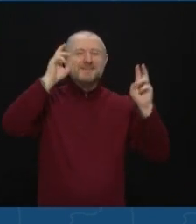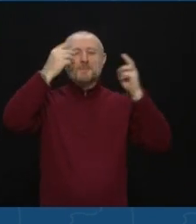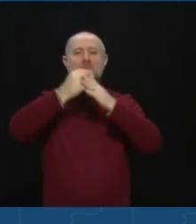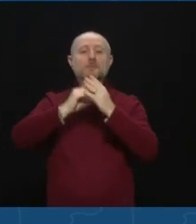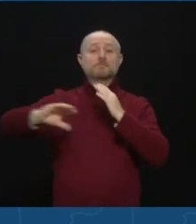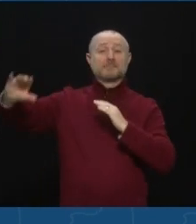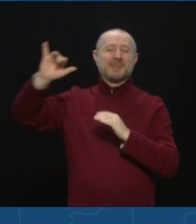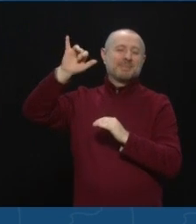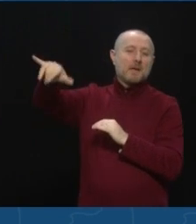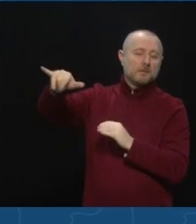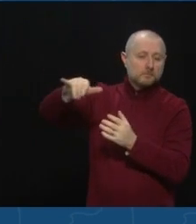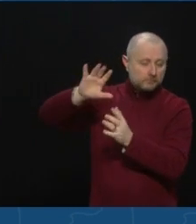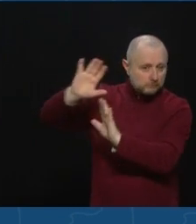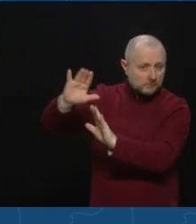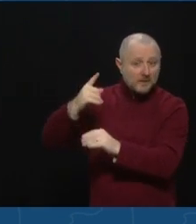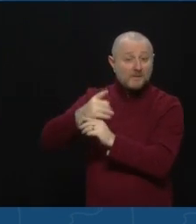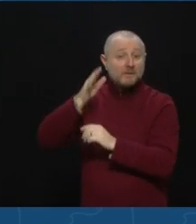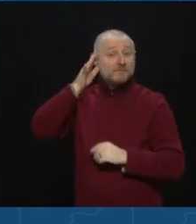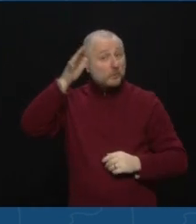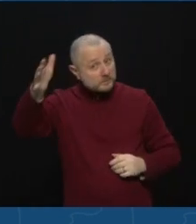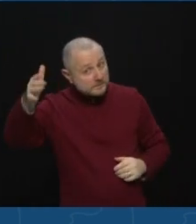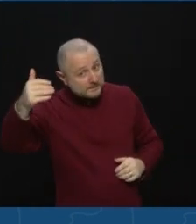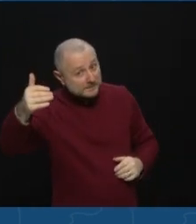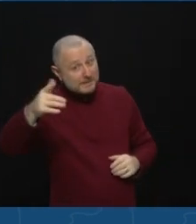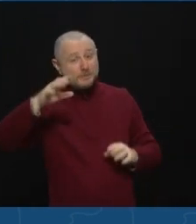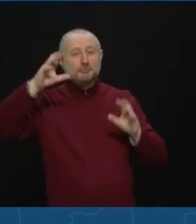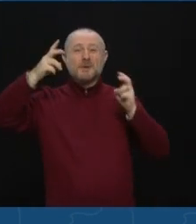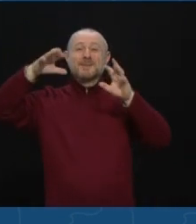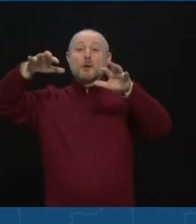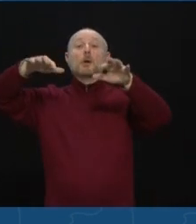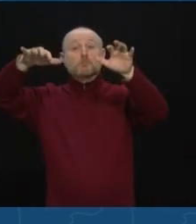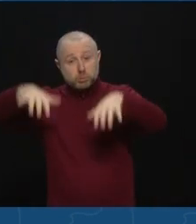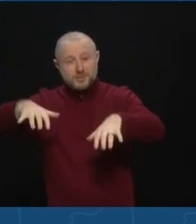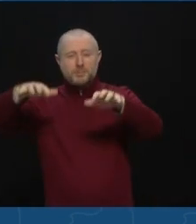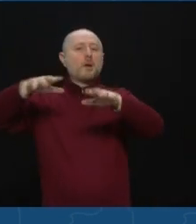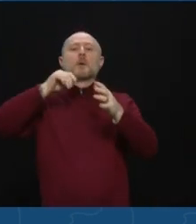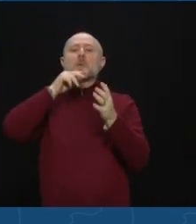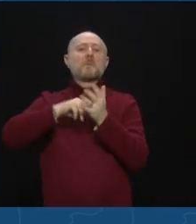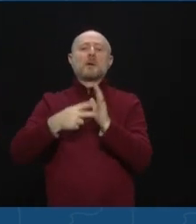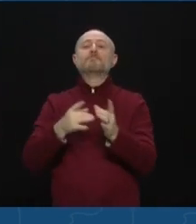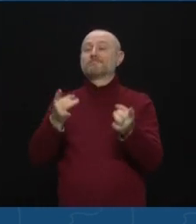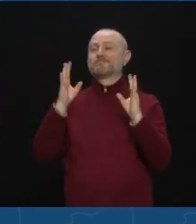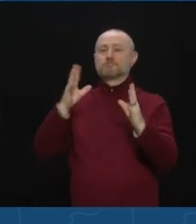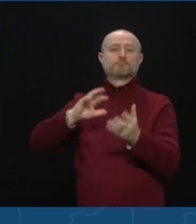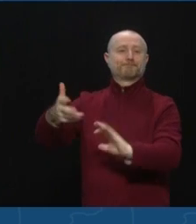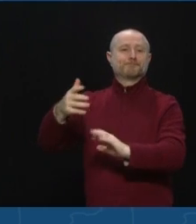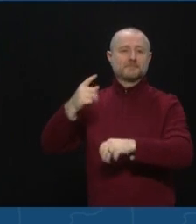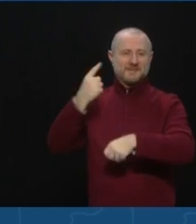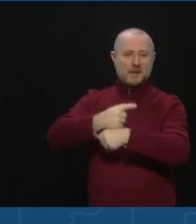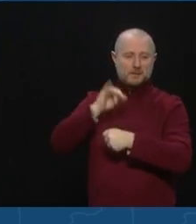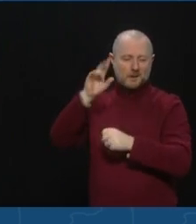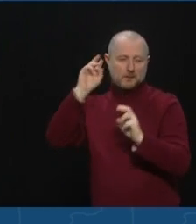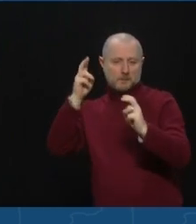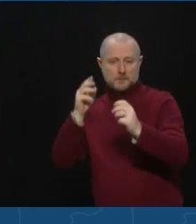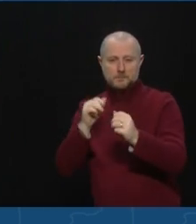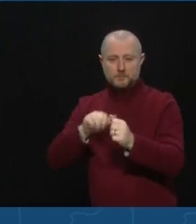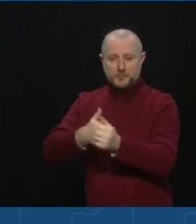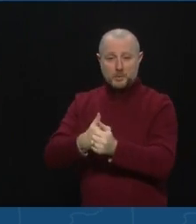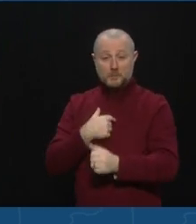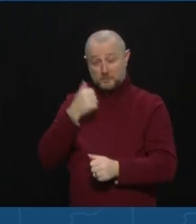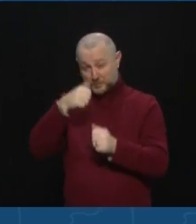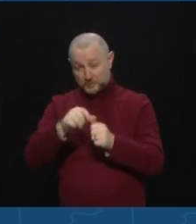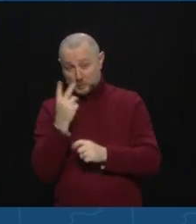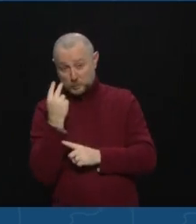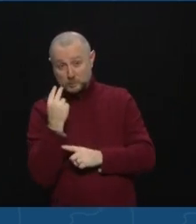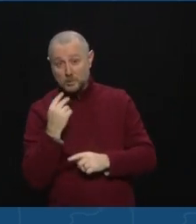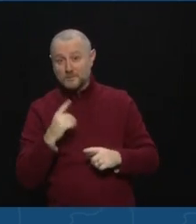eventually does fall. So we're prepared for the downturns as well. Just remember where we were 2 years ago today, and